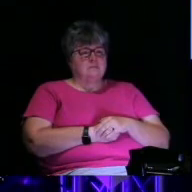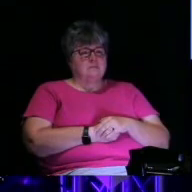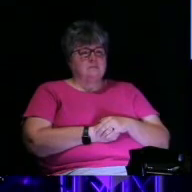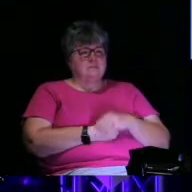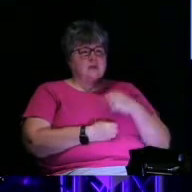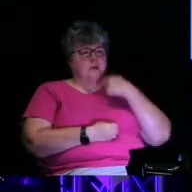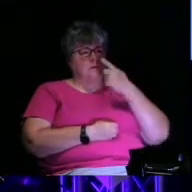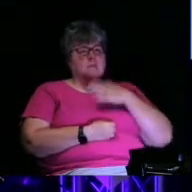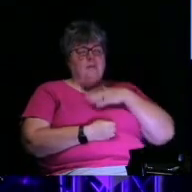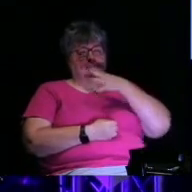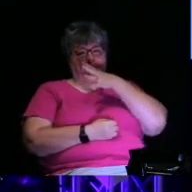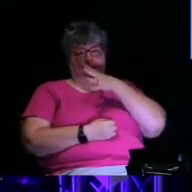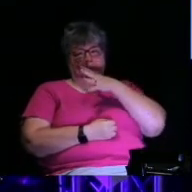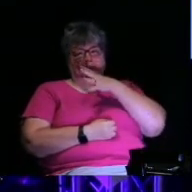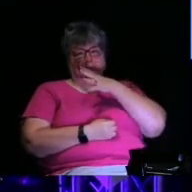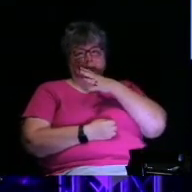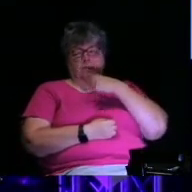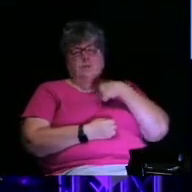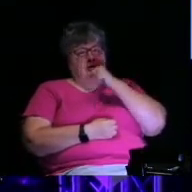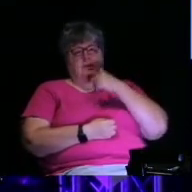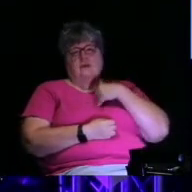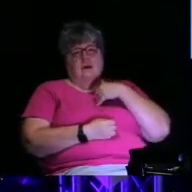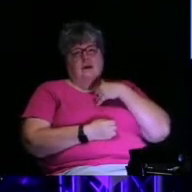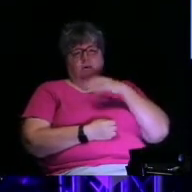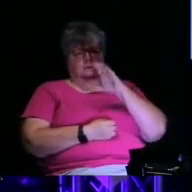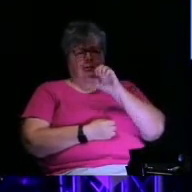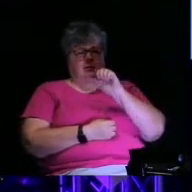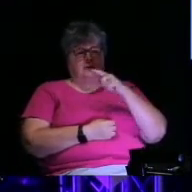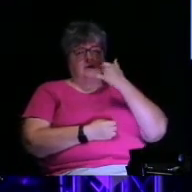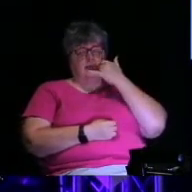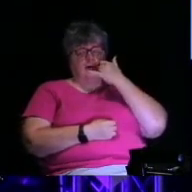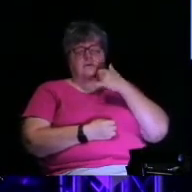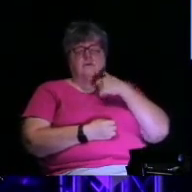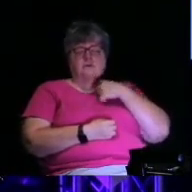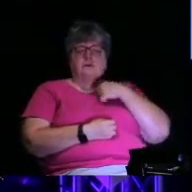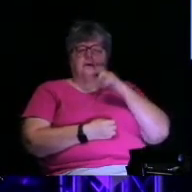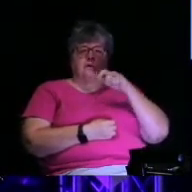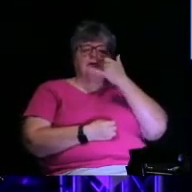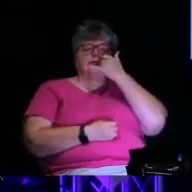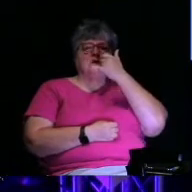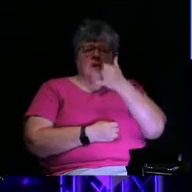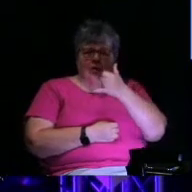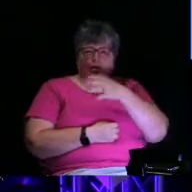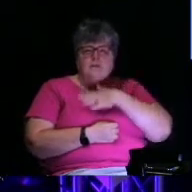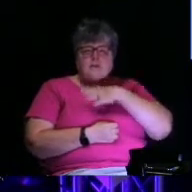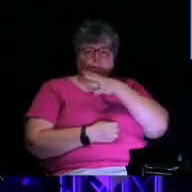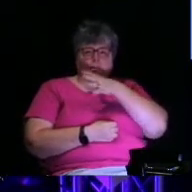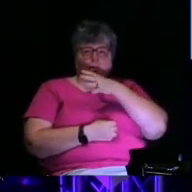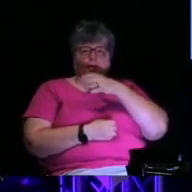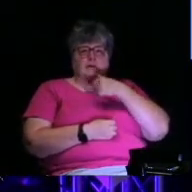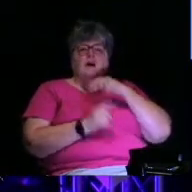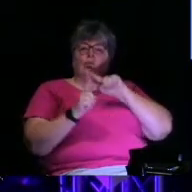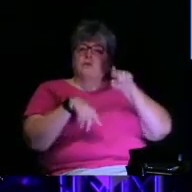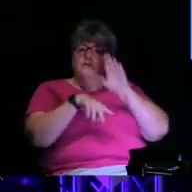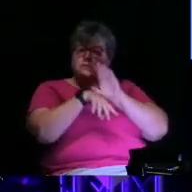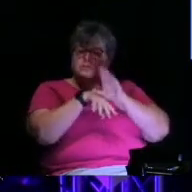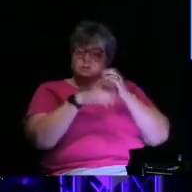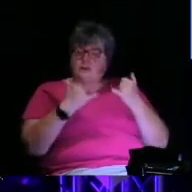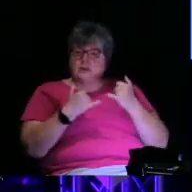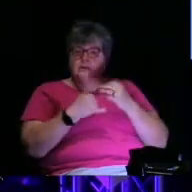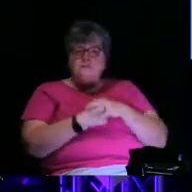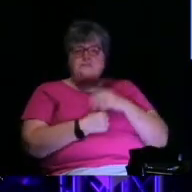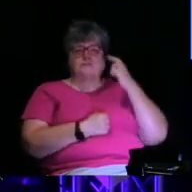I told my mom, we didn't have cell phones, so I'd call my mom from a payphone and said, because I wanted to make sure she knew I was a good Christian kid. I was like, hey, I went to church today. And I know she was